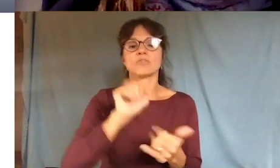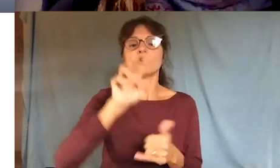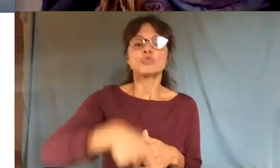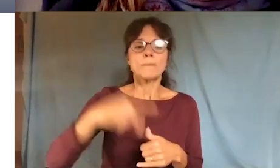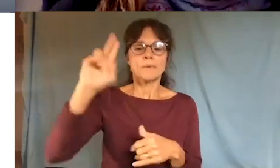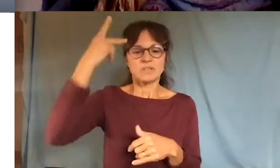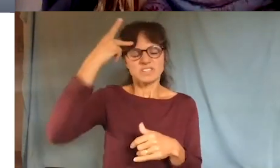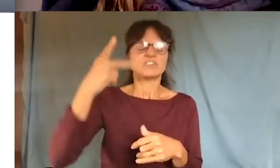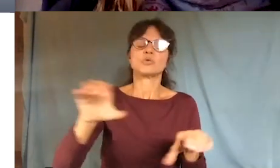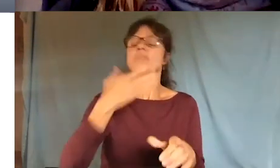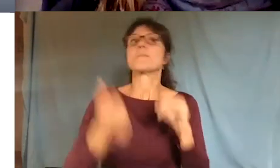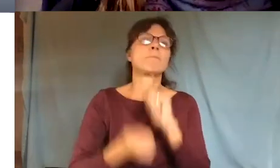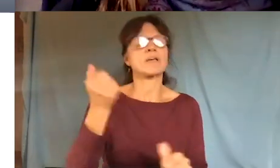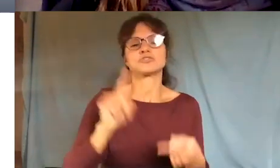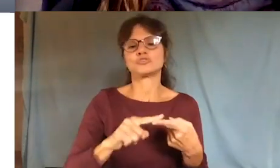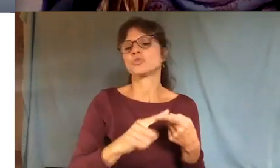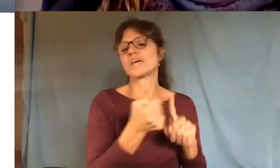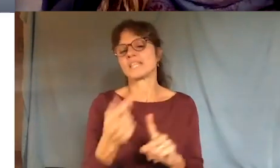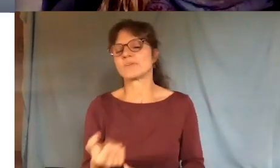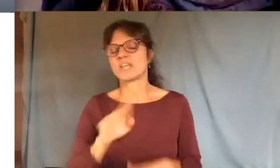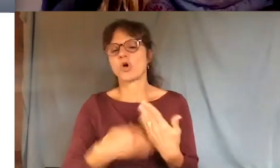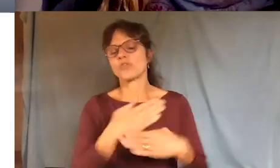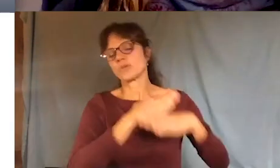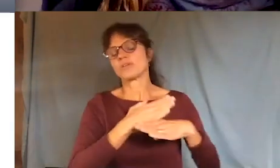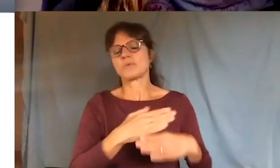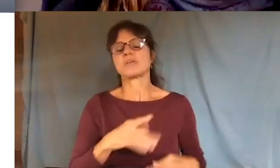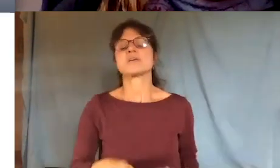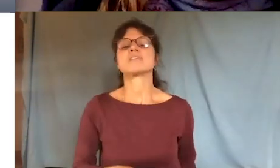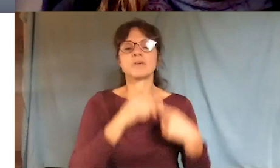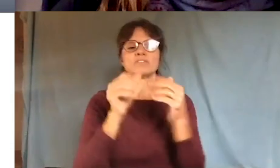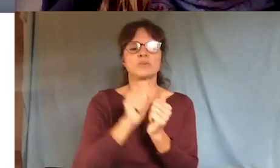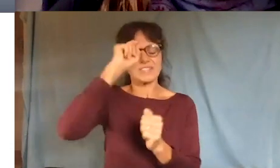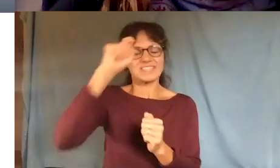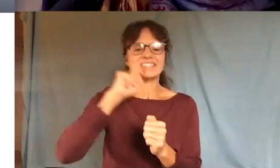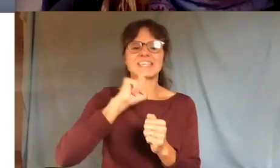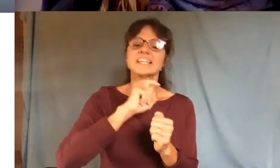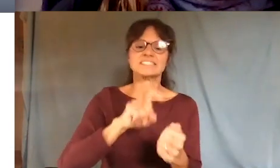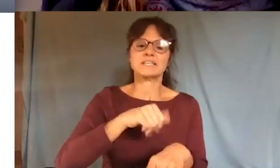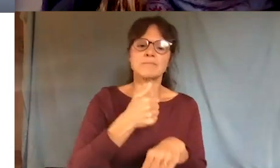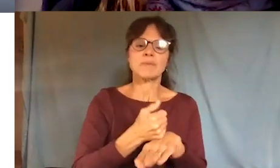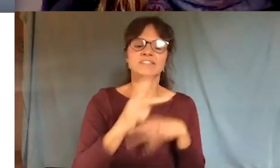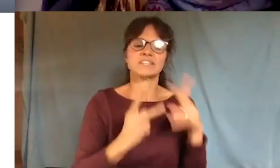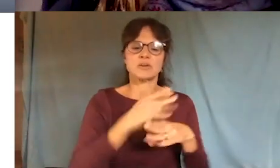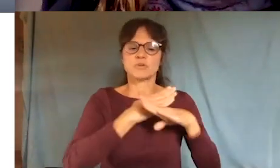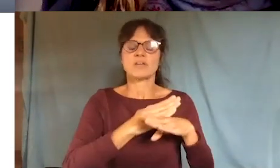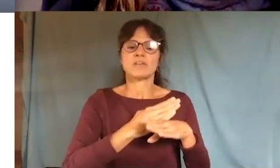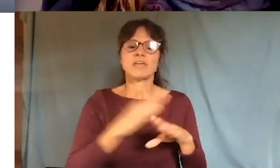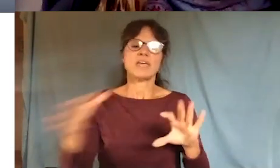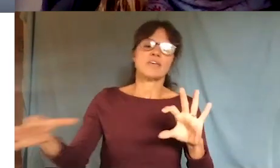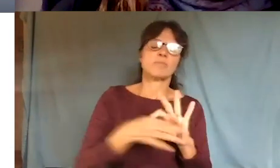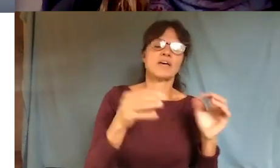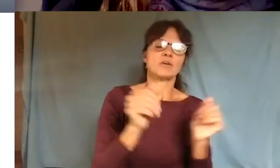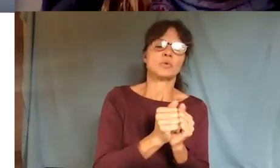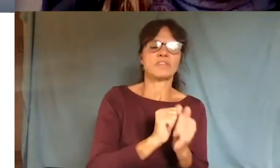is doing their darndest to limit these protections, particularly sex-based protections, as they apply to transgender and gender